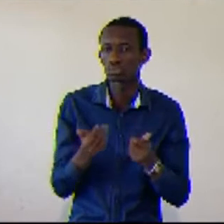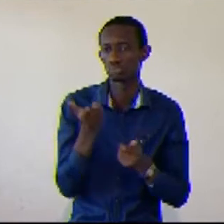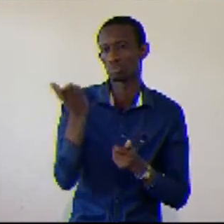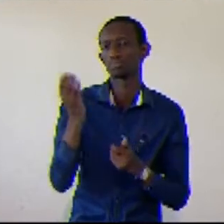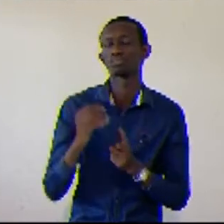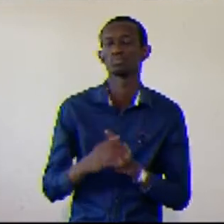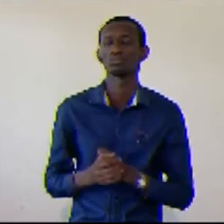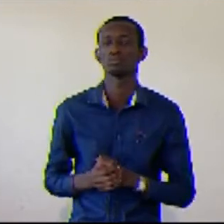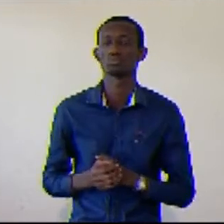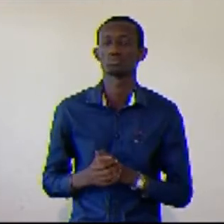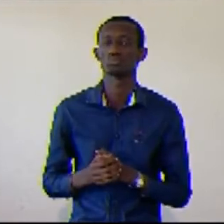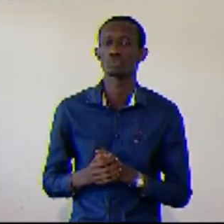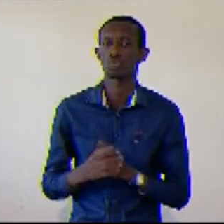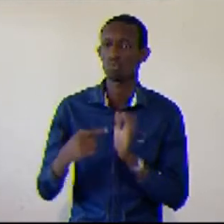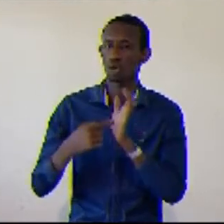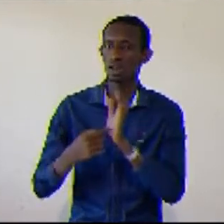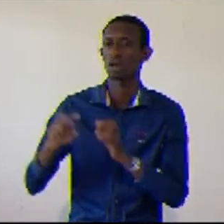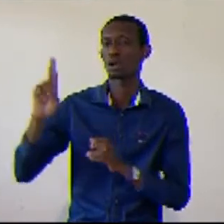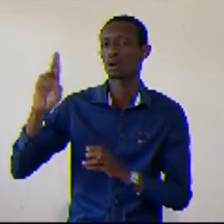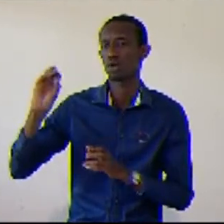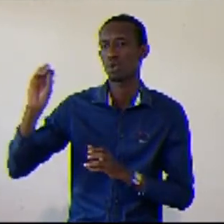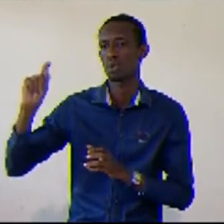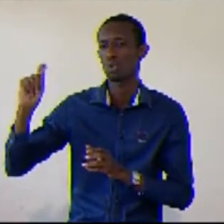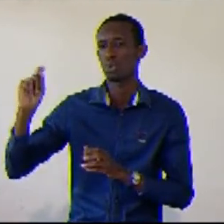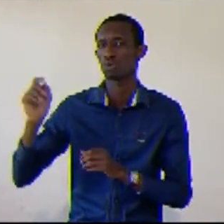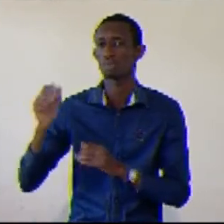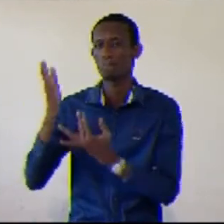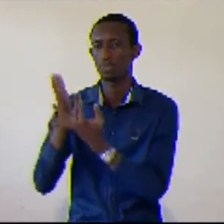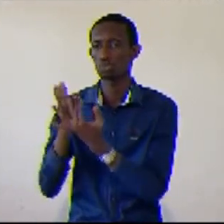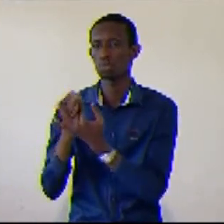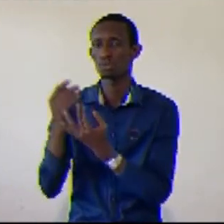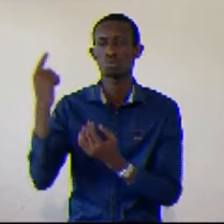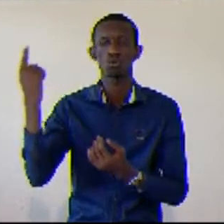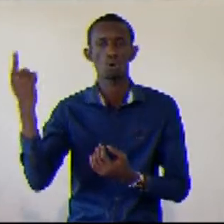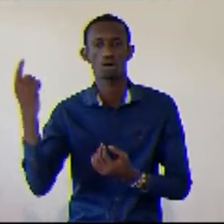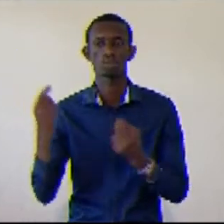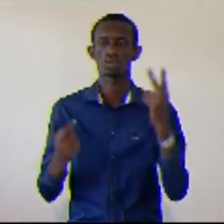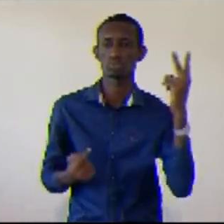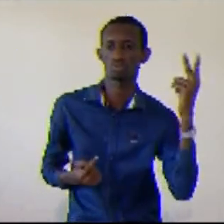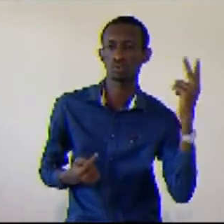that the root is lying between 1 and 2. Okay.